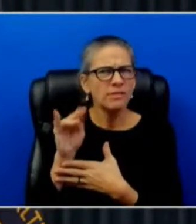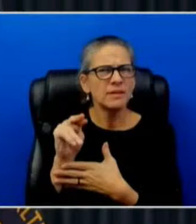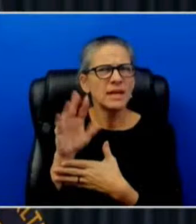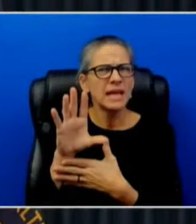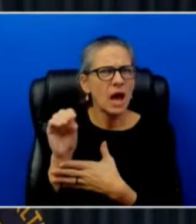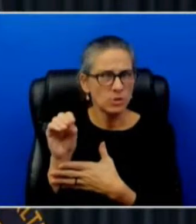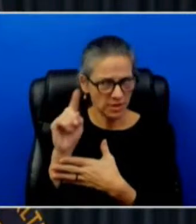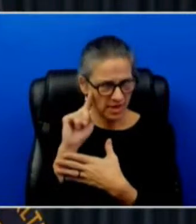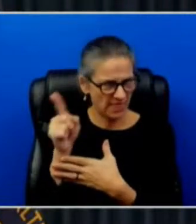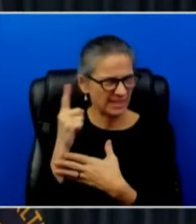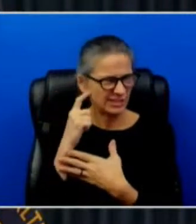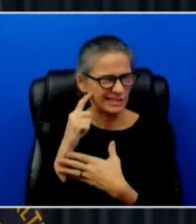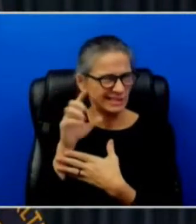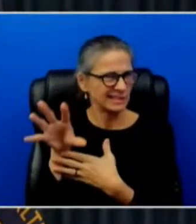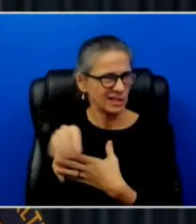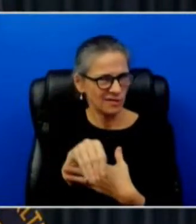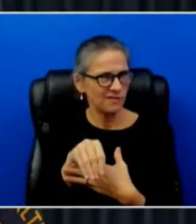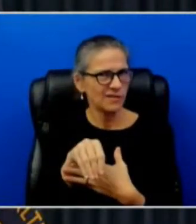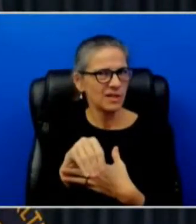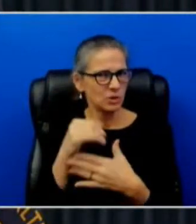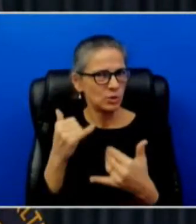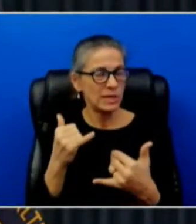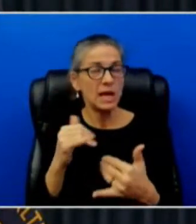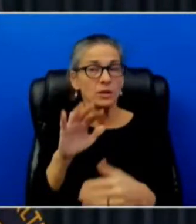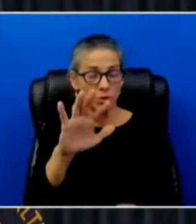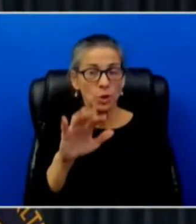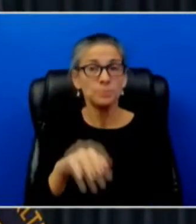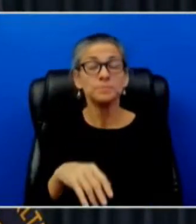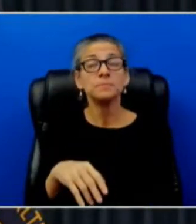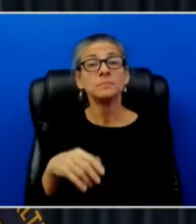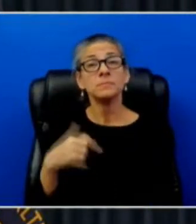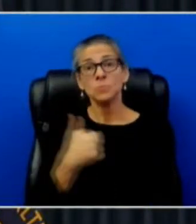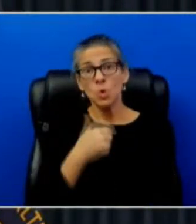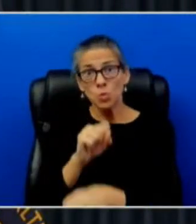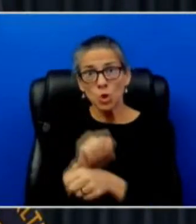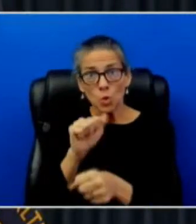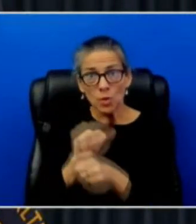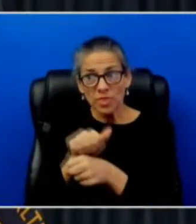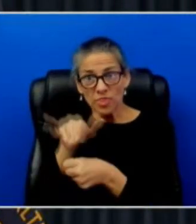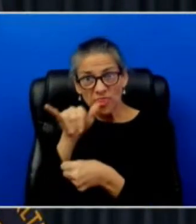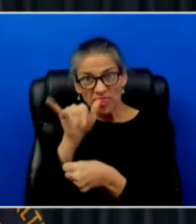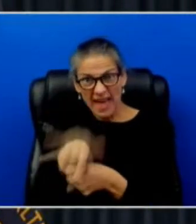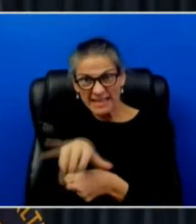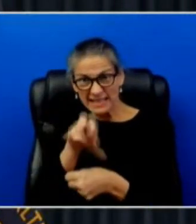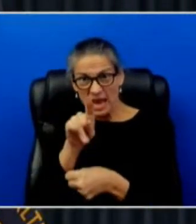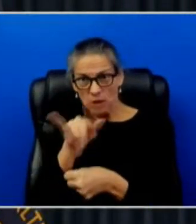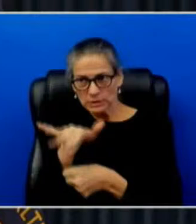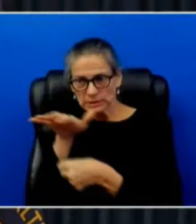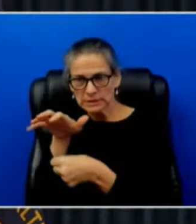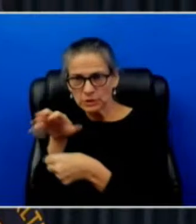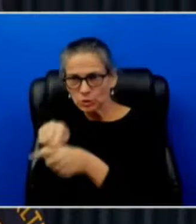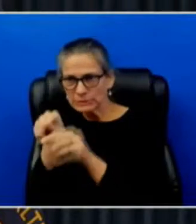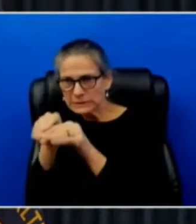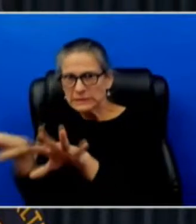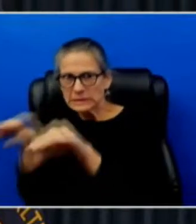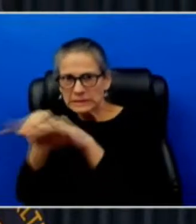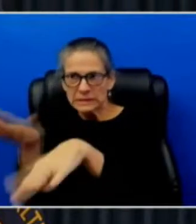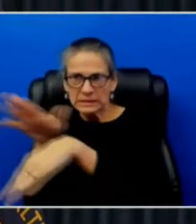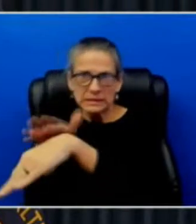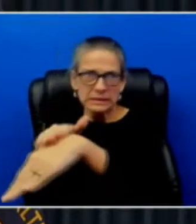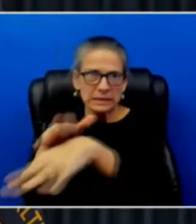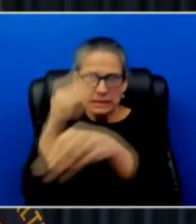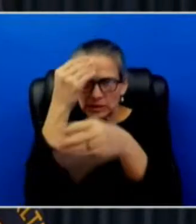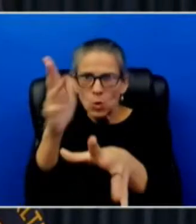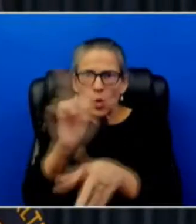power here today. So again, we're working with local officials to get the word out to people about where their local warming